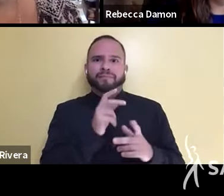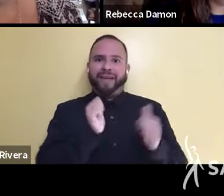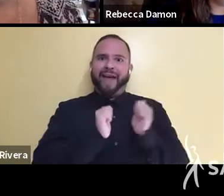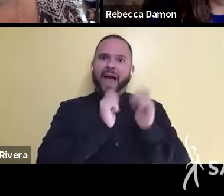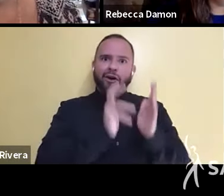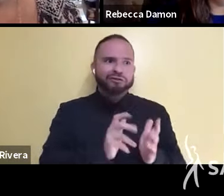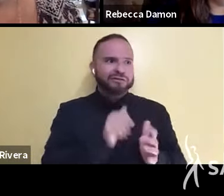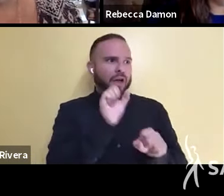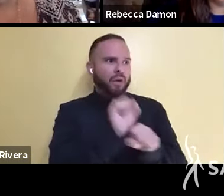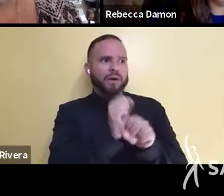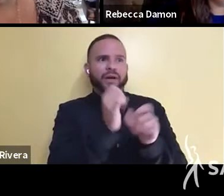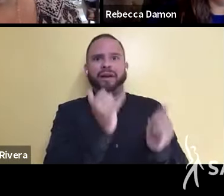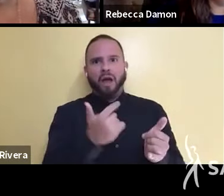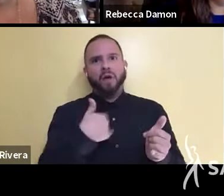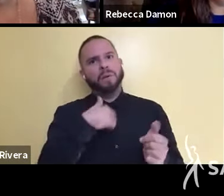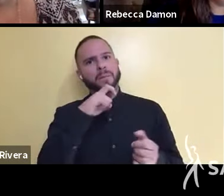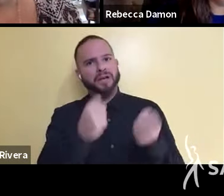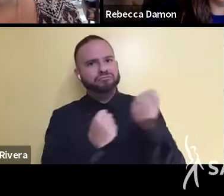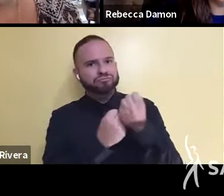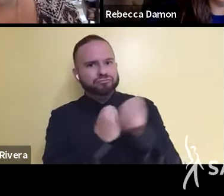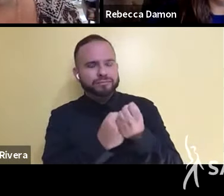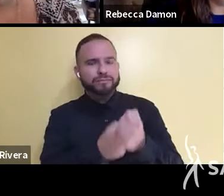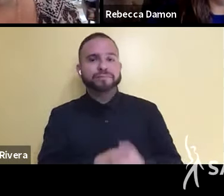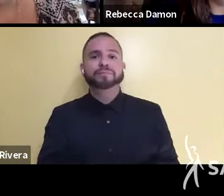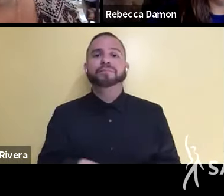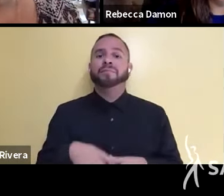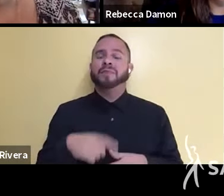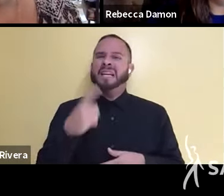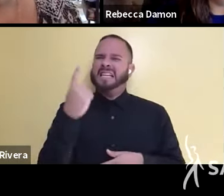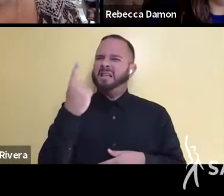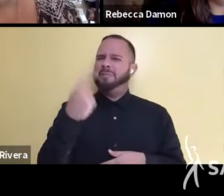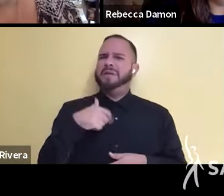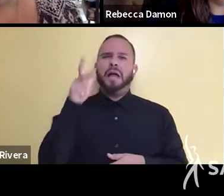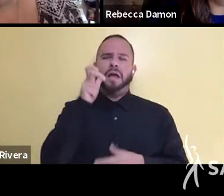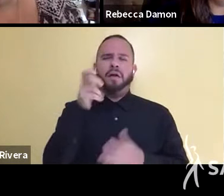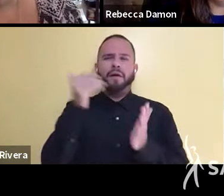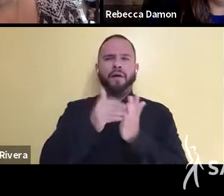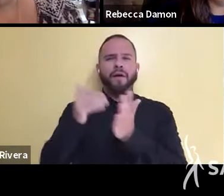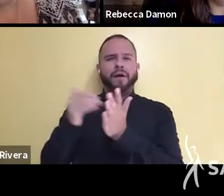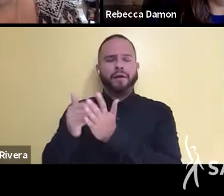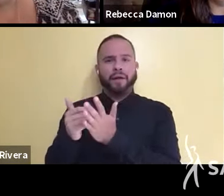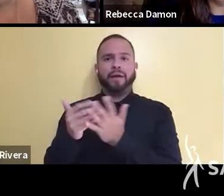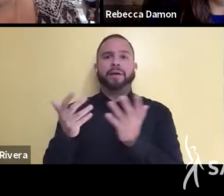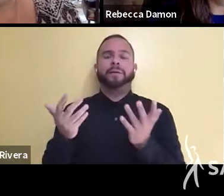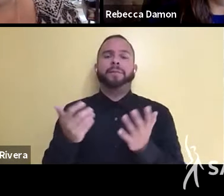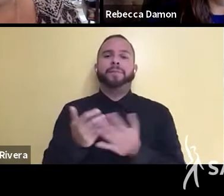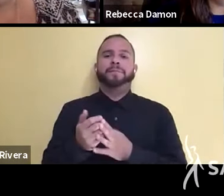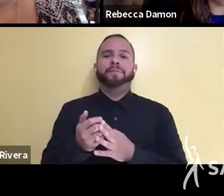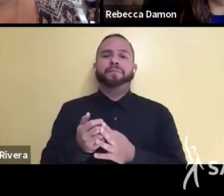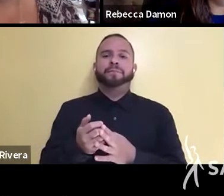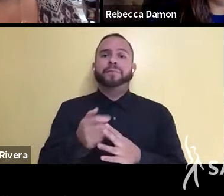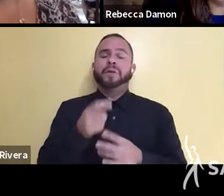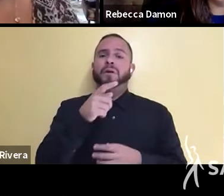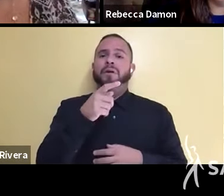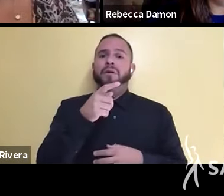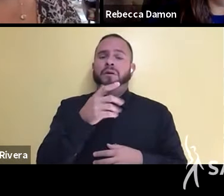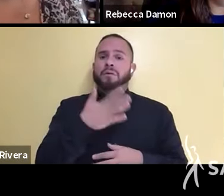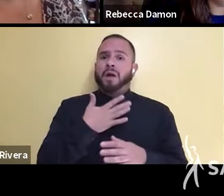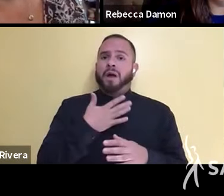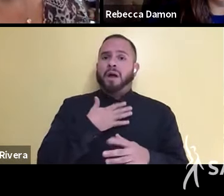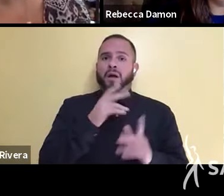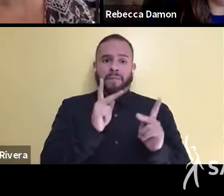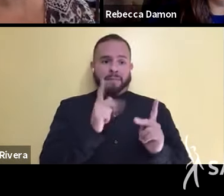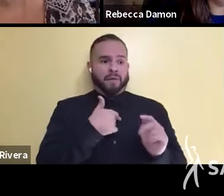and artists. One of the top things I hear from constituents is that they want to return to work, but fear for